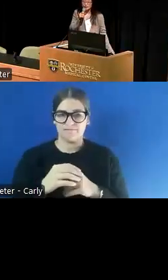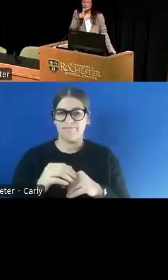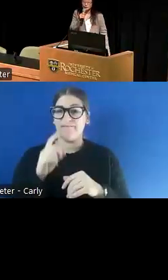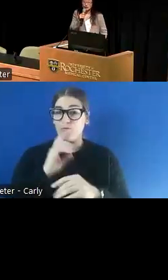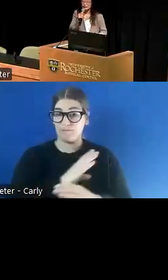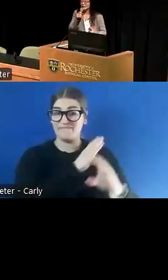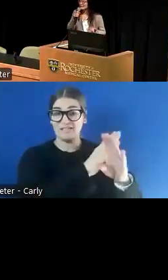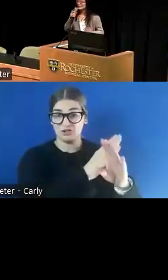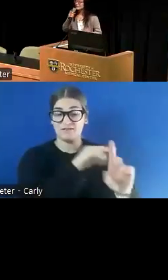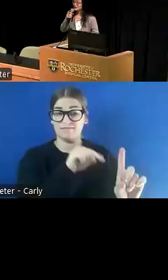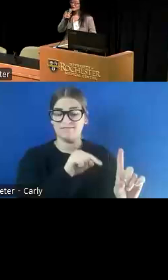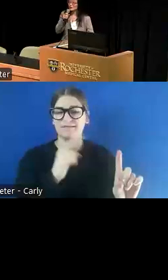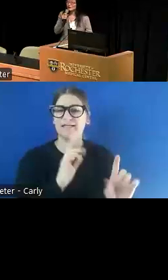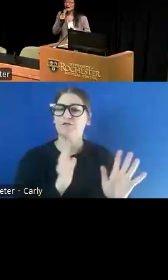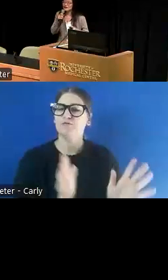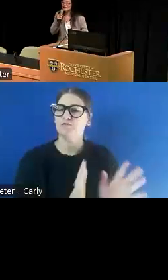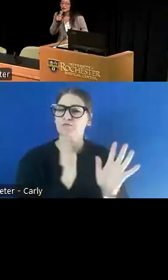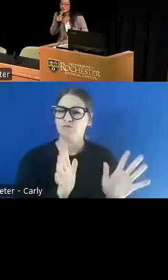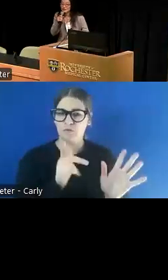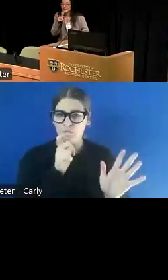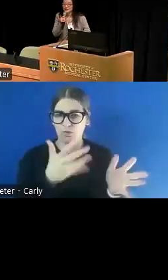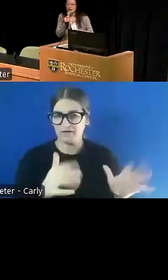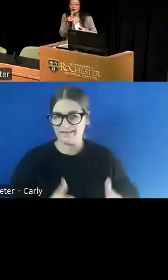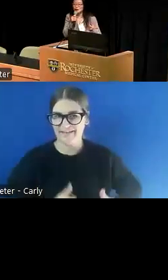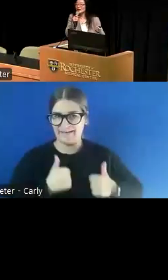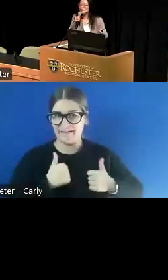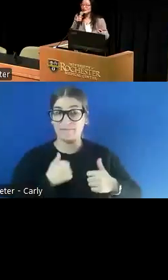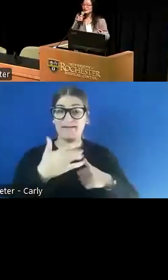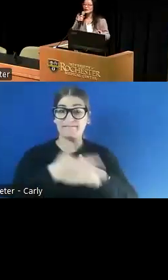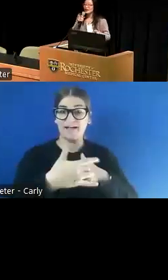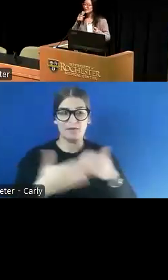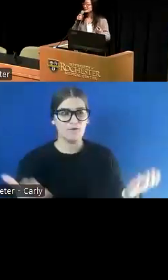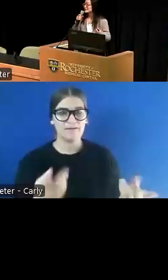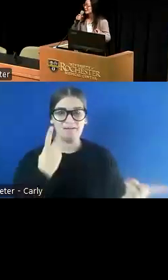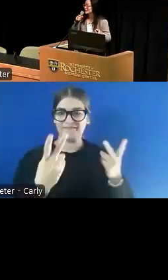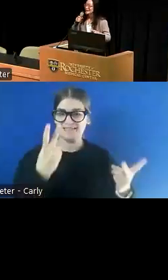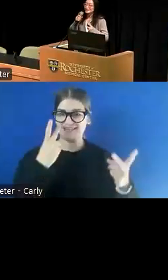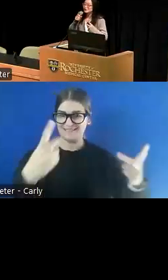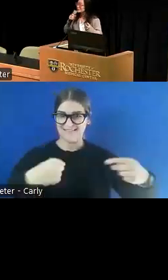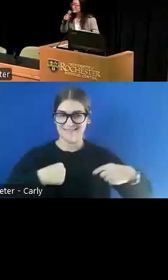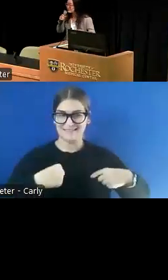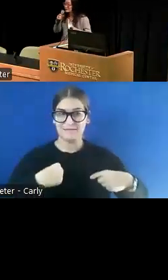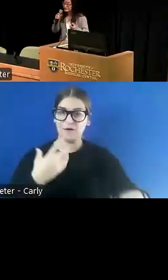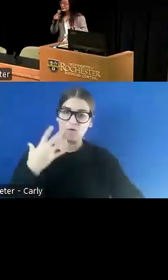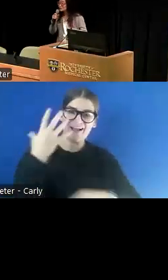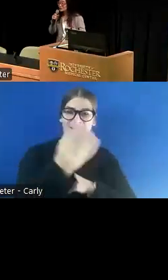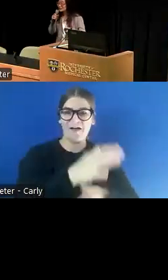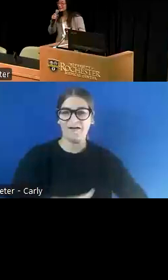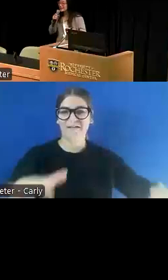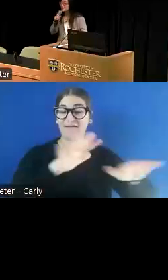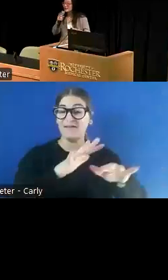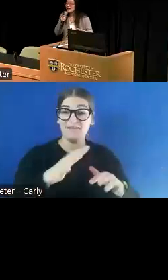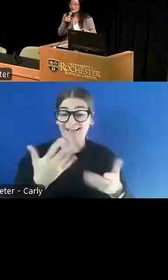that it's really about being available, having that visibility, and going out there in the suck, like doing the physical